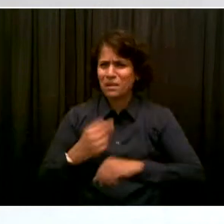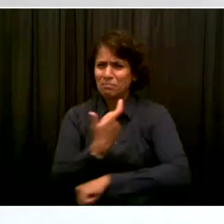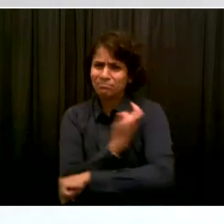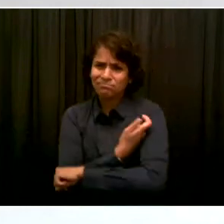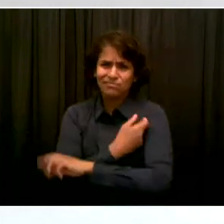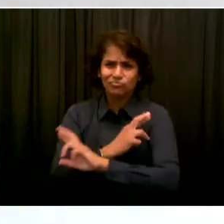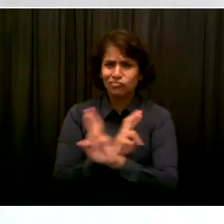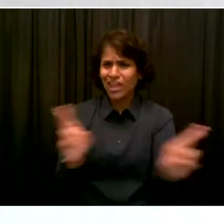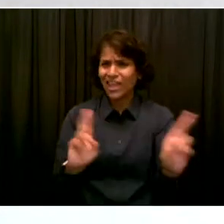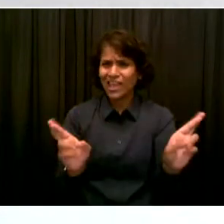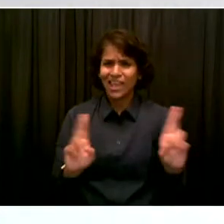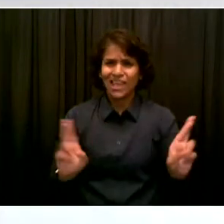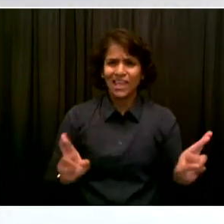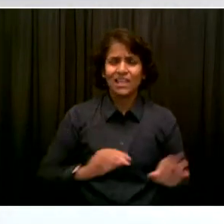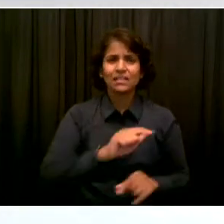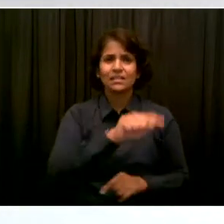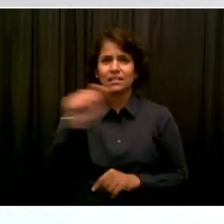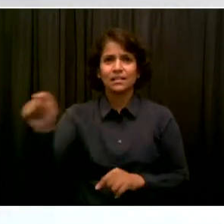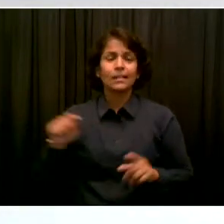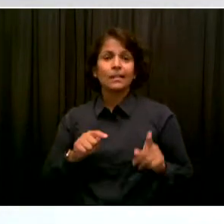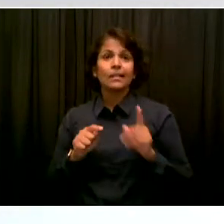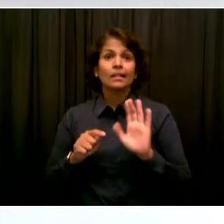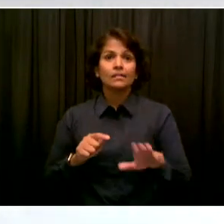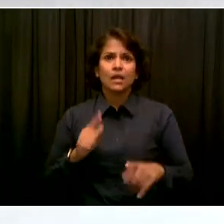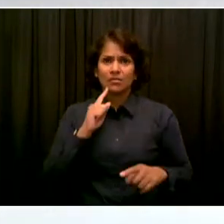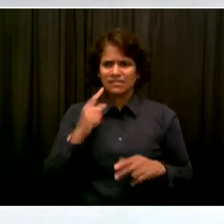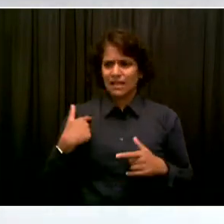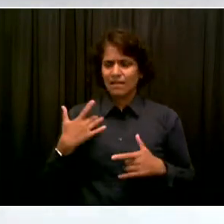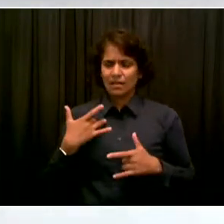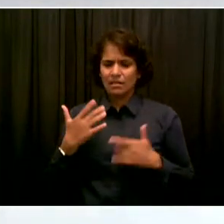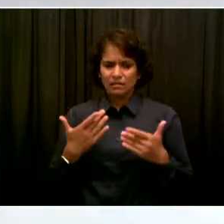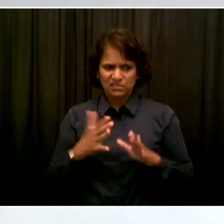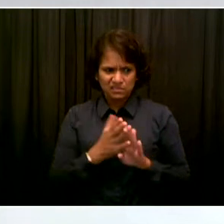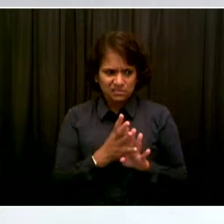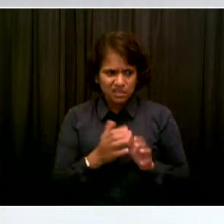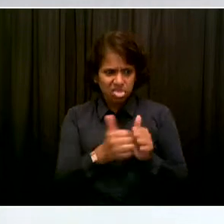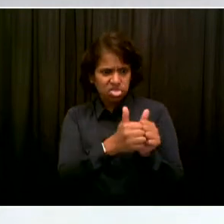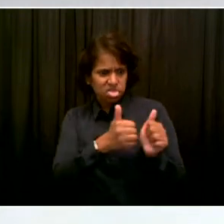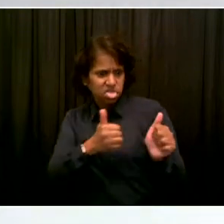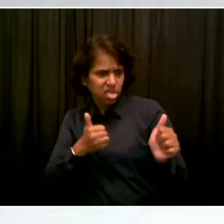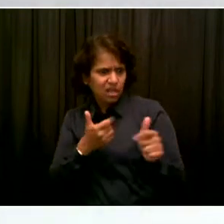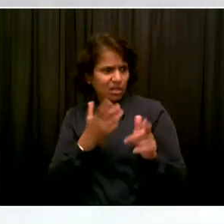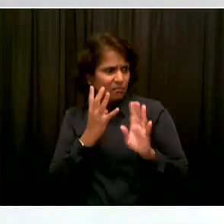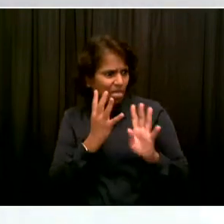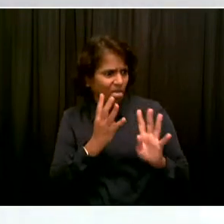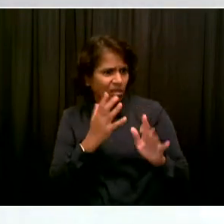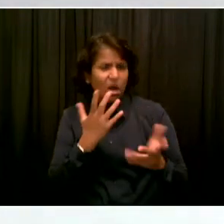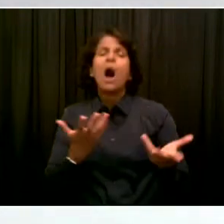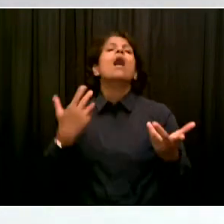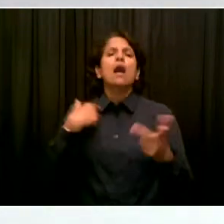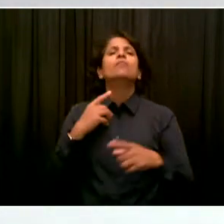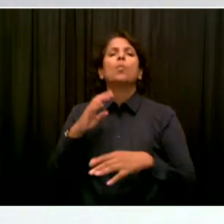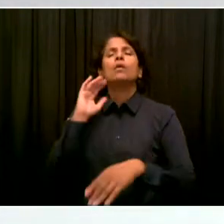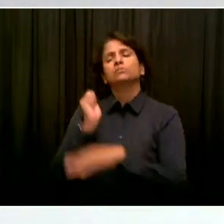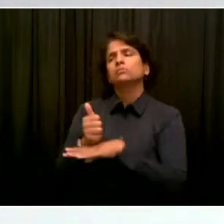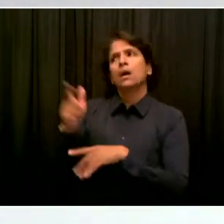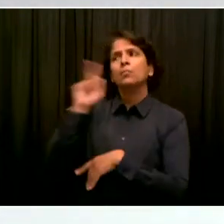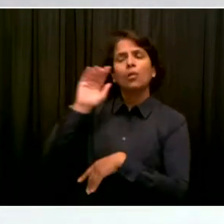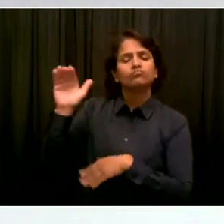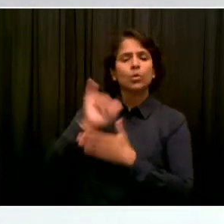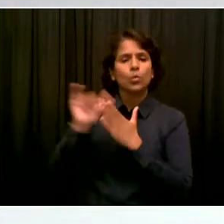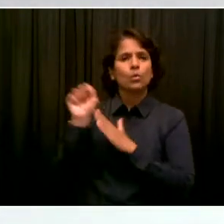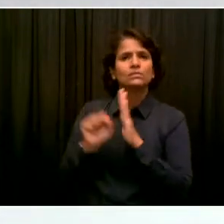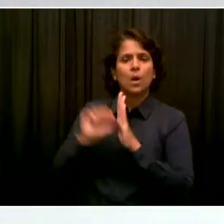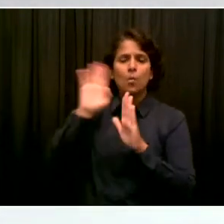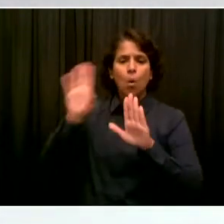needed additional help to ask the state to open up additional sites. I just don't think that that will turn out to be necessary